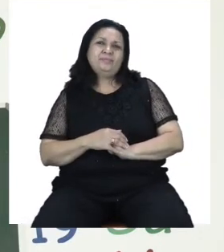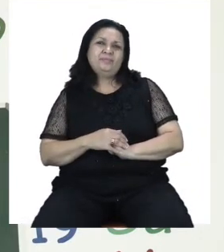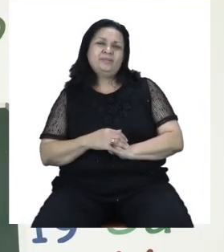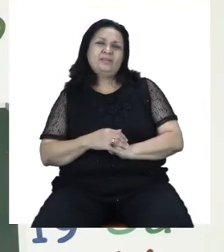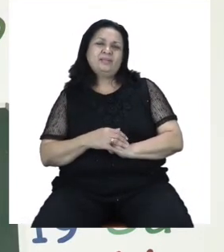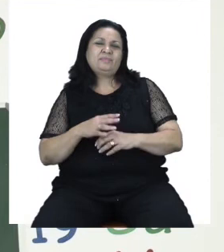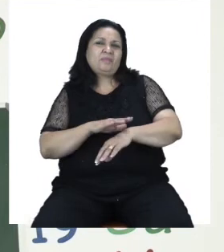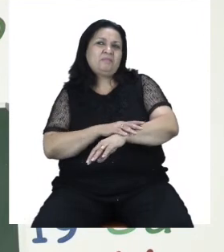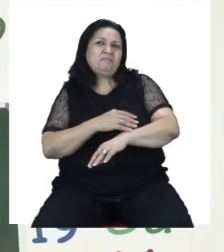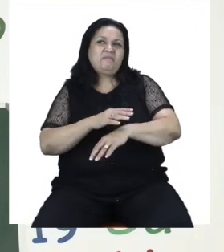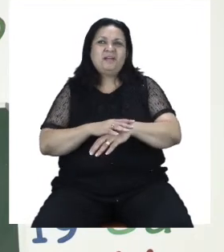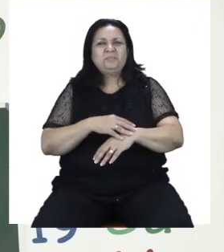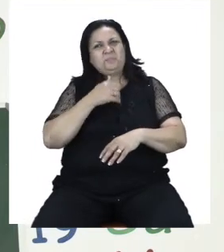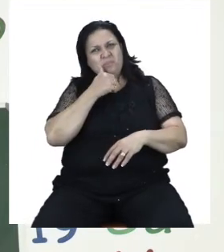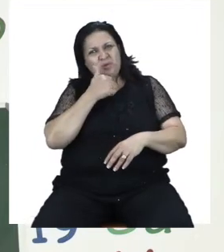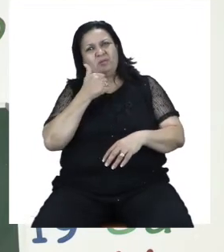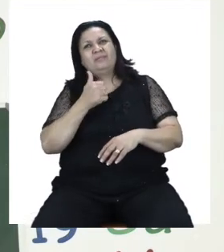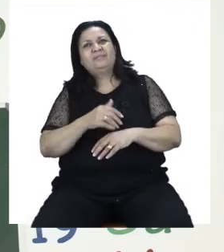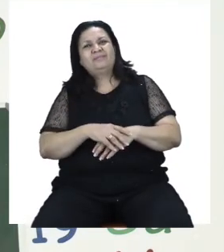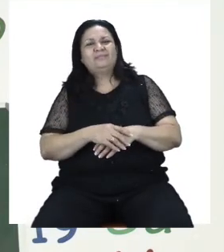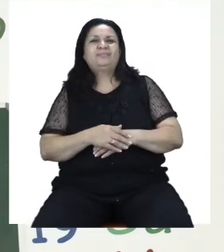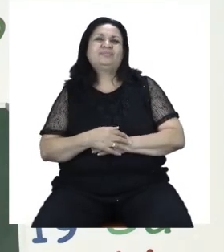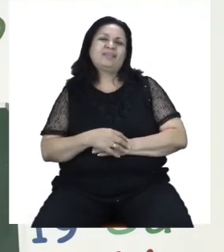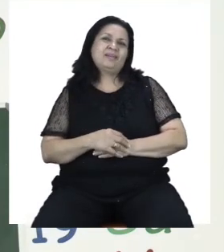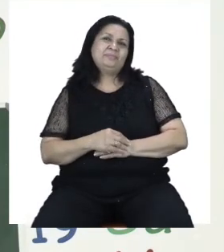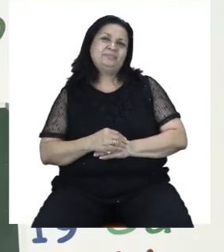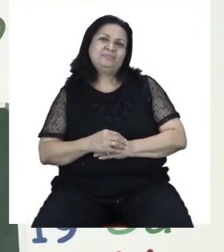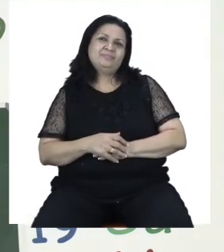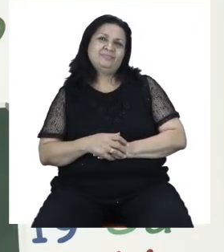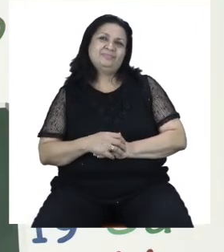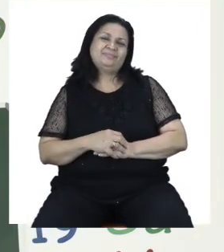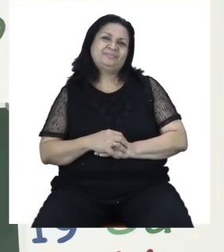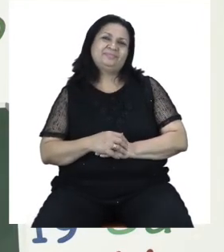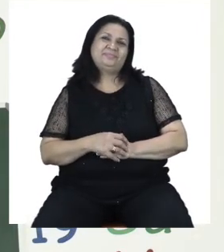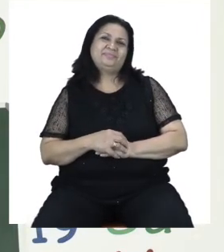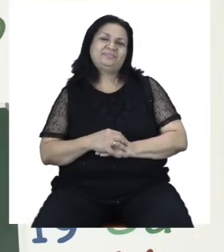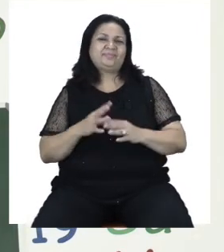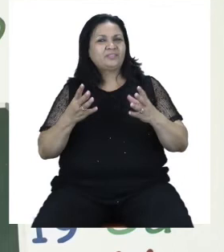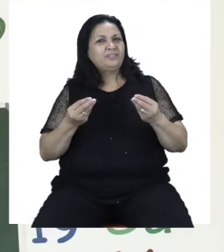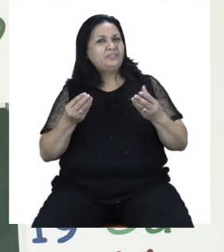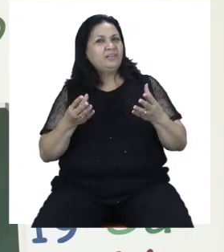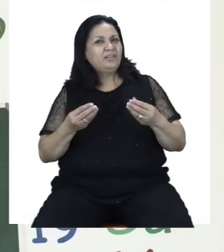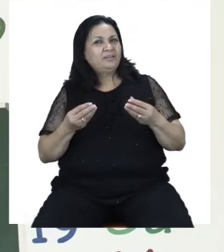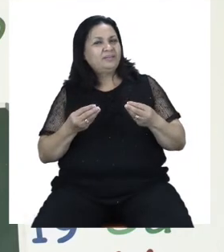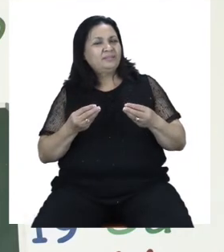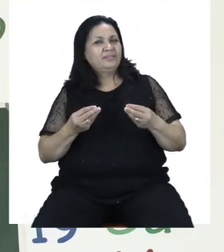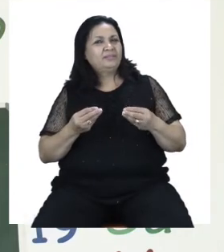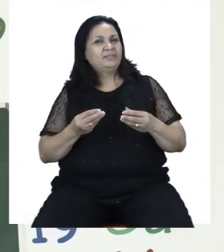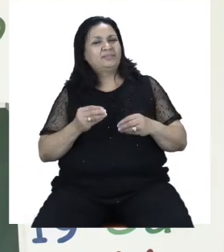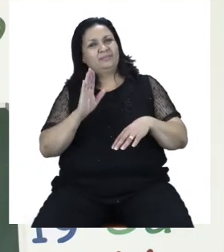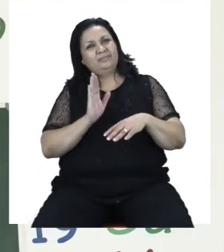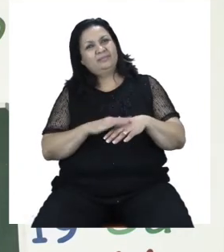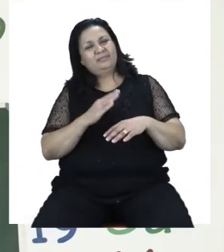feels nice on my hand and he doesn't hurt me. So if I smack Mr.